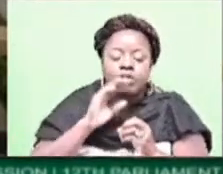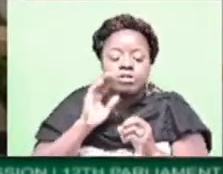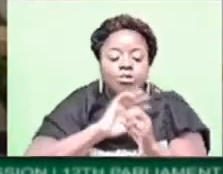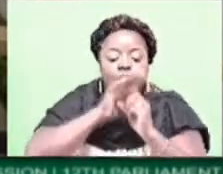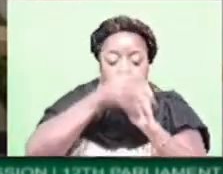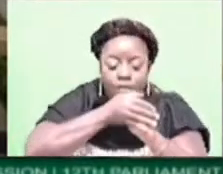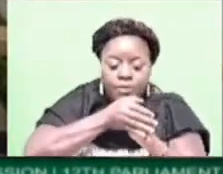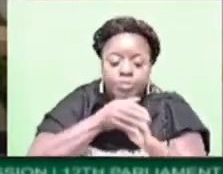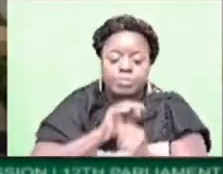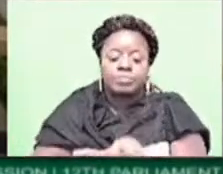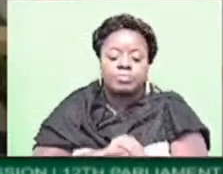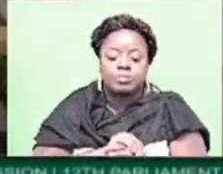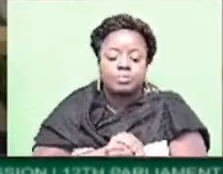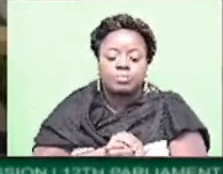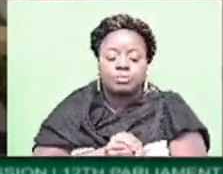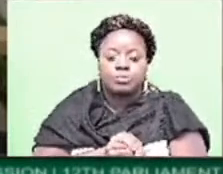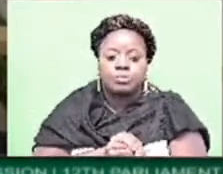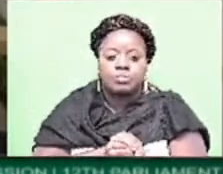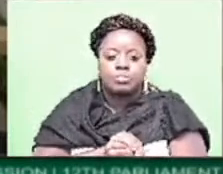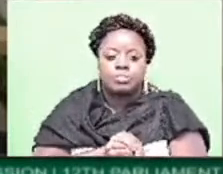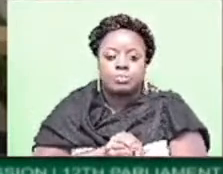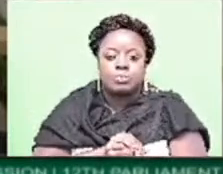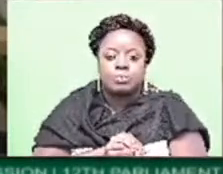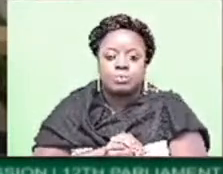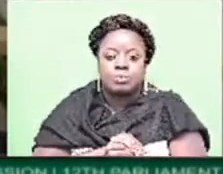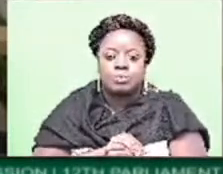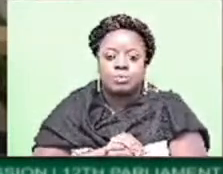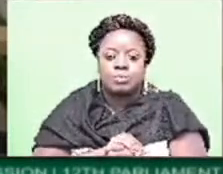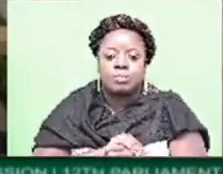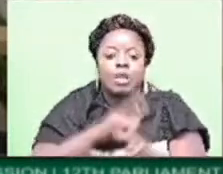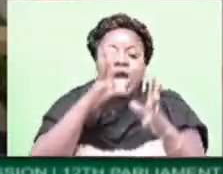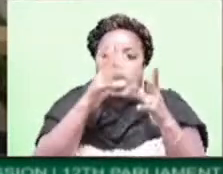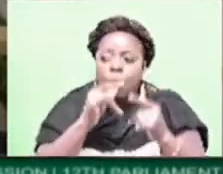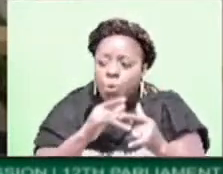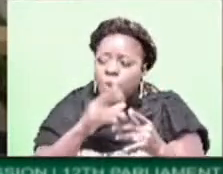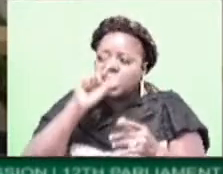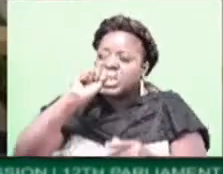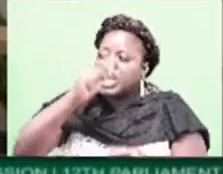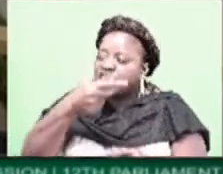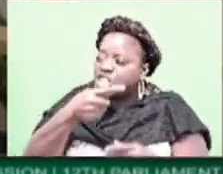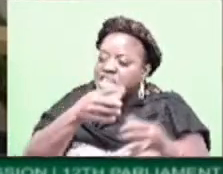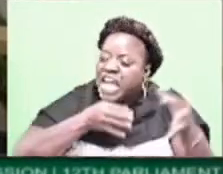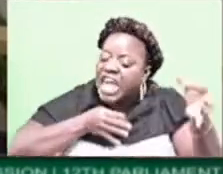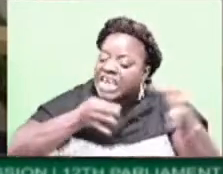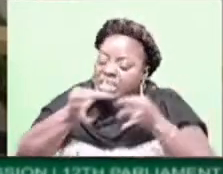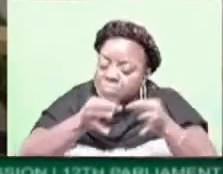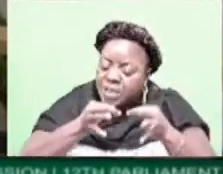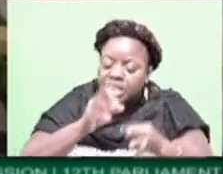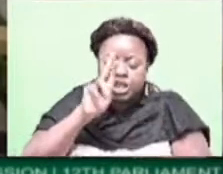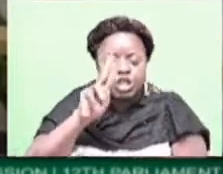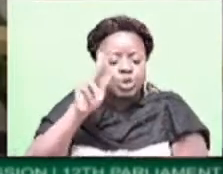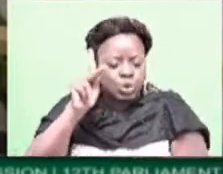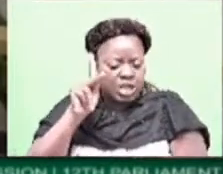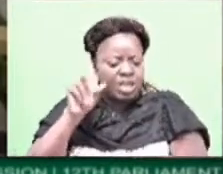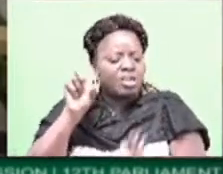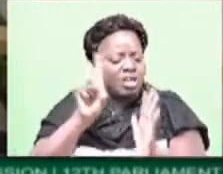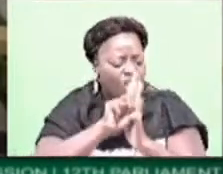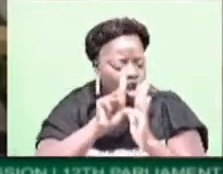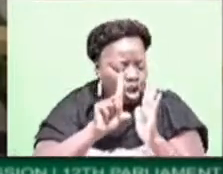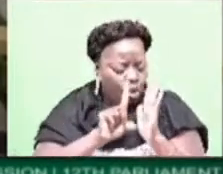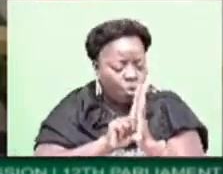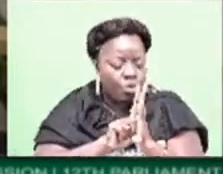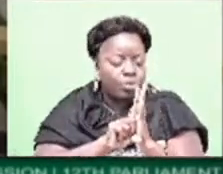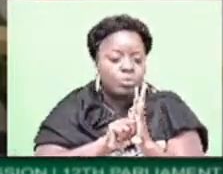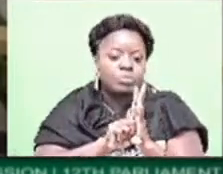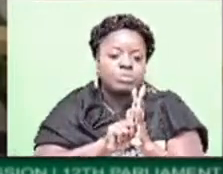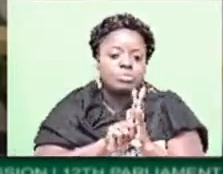like for the Honourable Attorney General to provide clarity for is in the United Kingdom, in their legislation for the exemptions, they